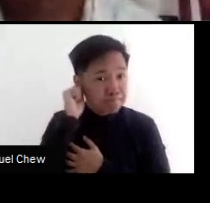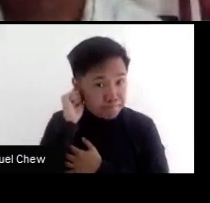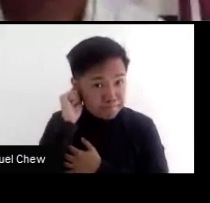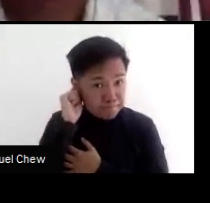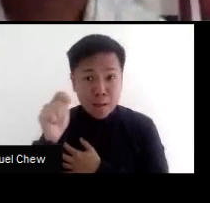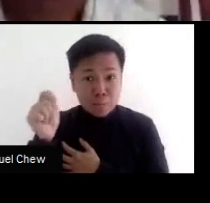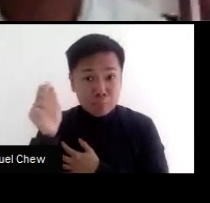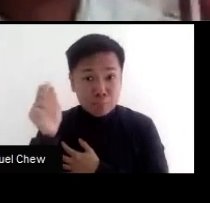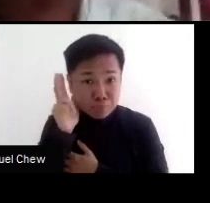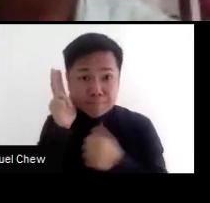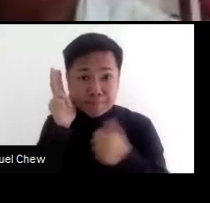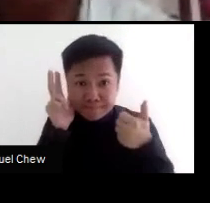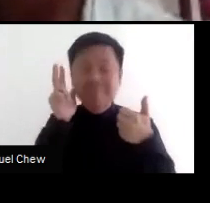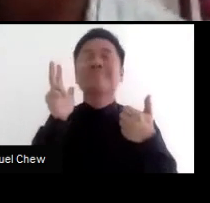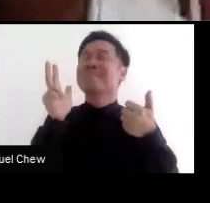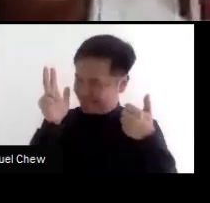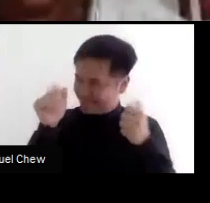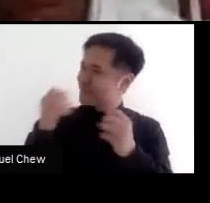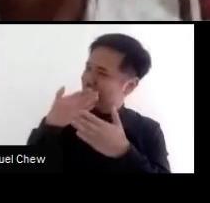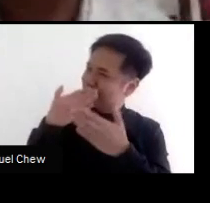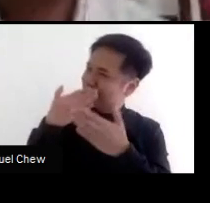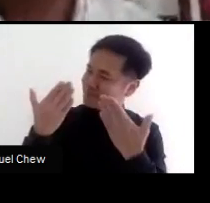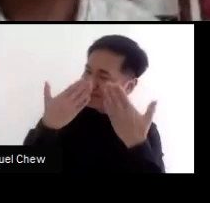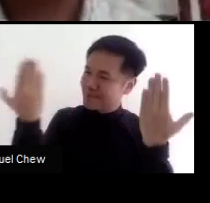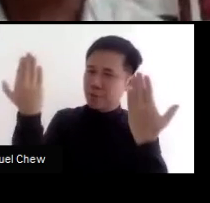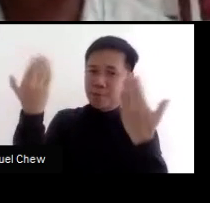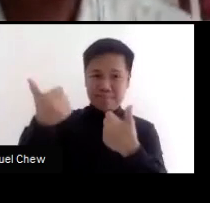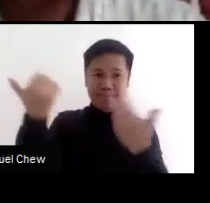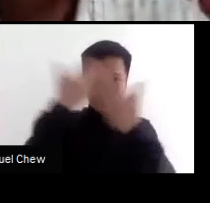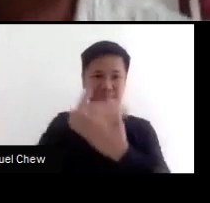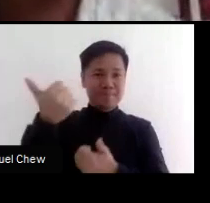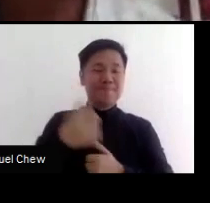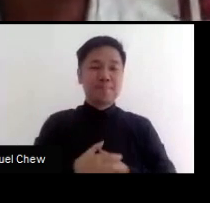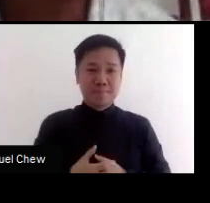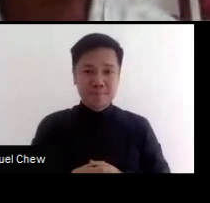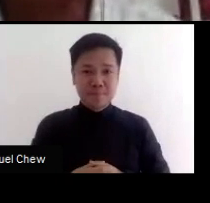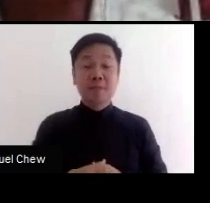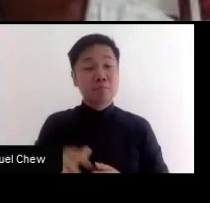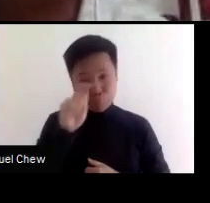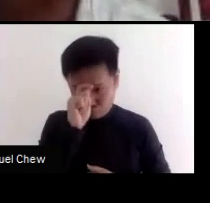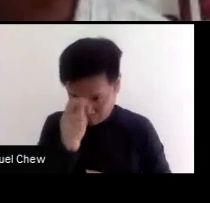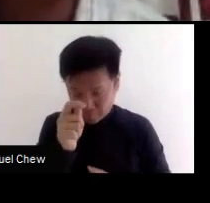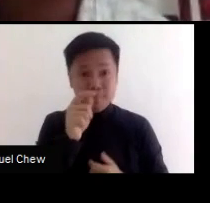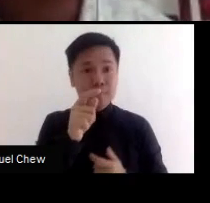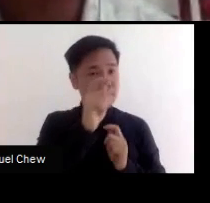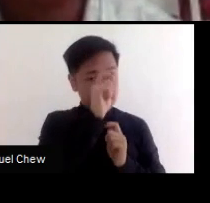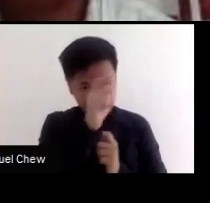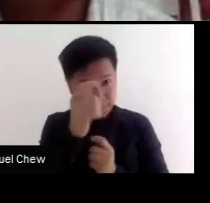Yes, we can hear you. Good afternoon. Good afternoon, Madam. Honorable Chair, Excellencies, ladies and